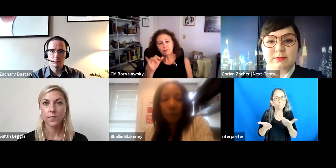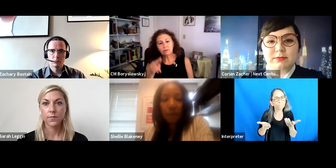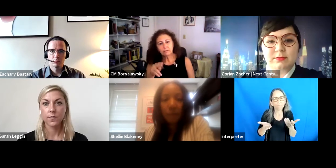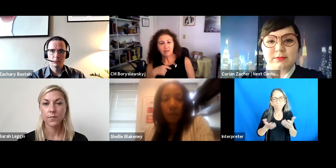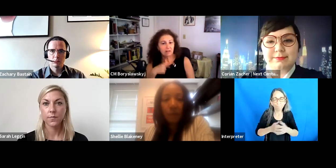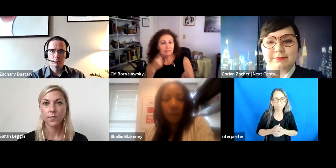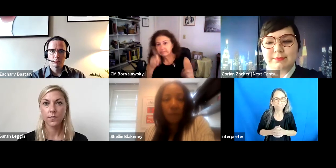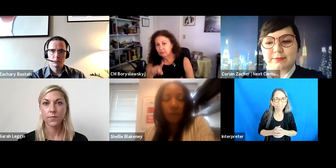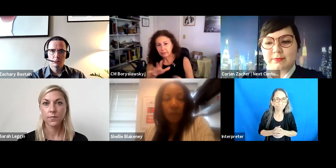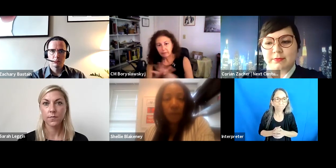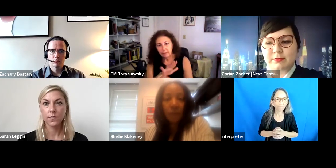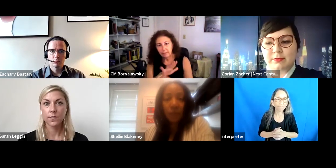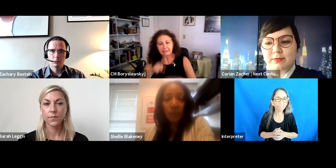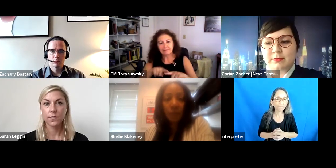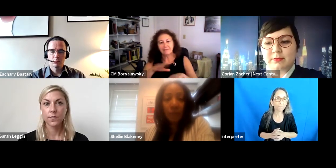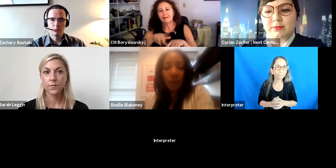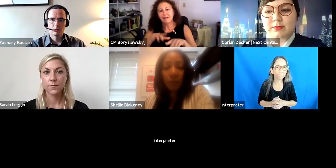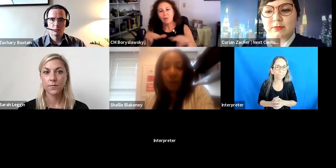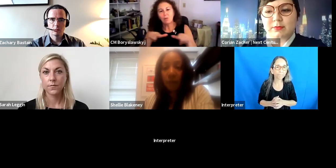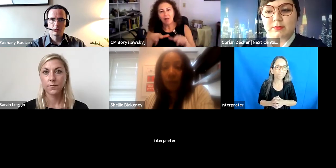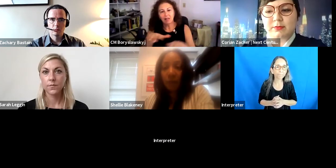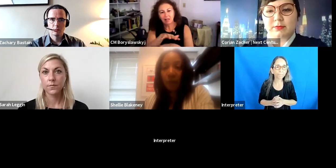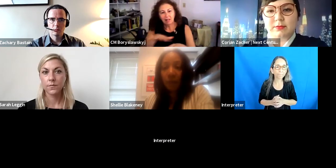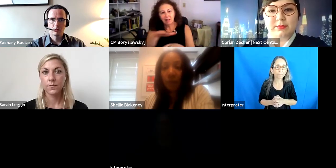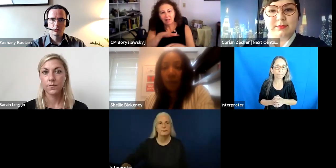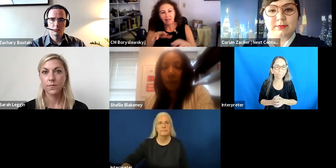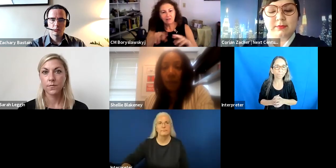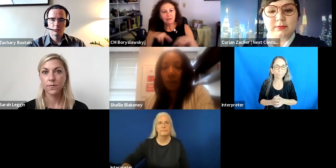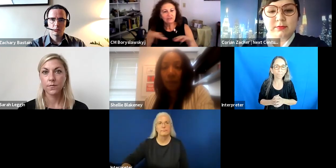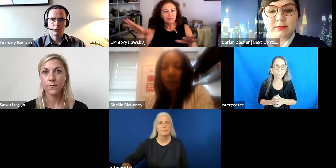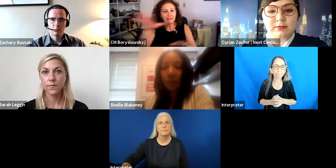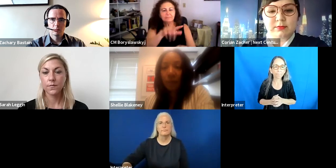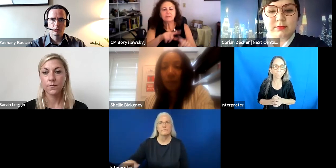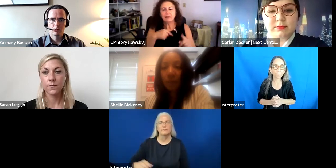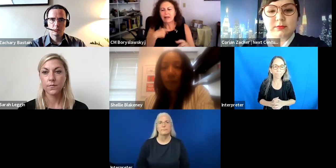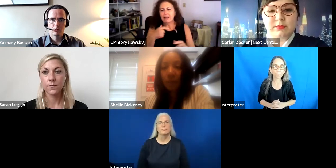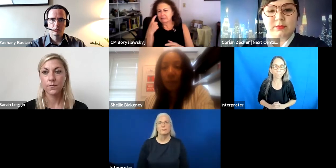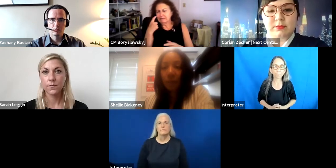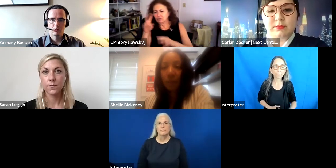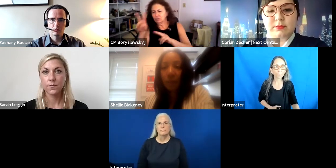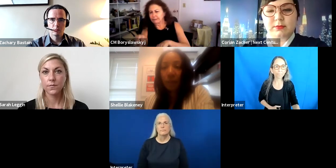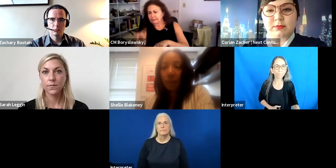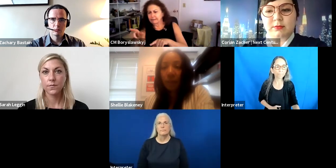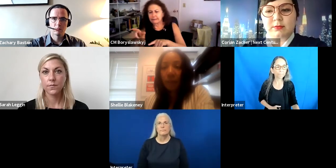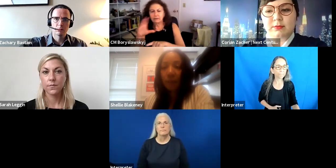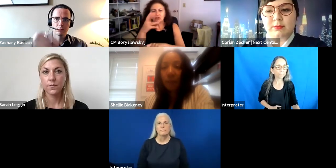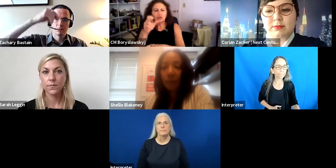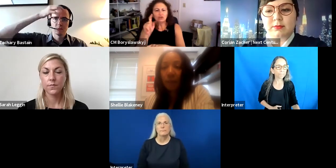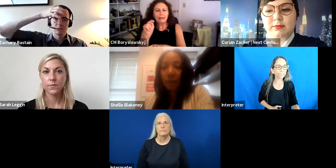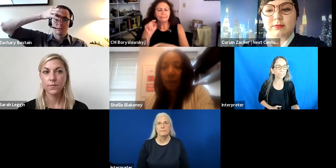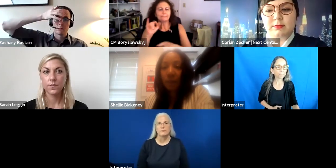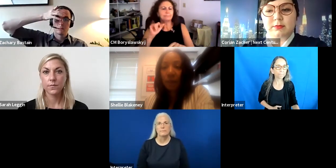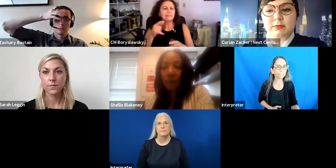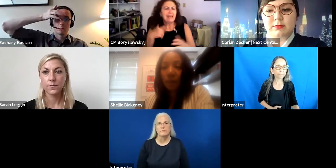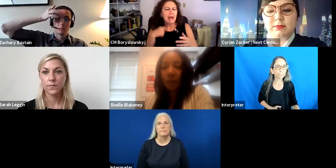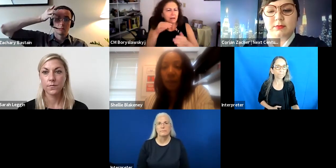Perfect. Thank you so much. I absolutely agree. And it really depends on the location and the region that you're in.